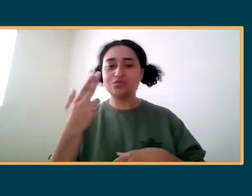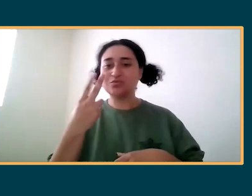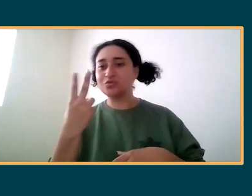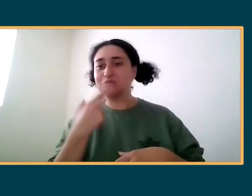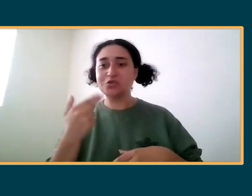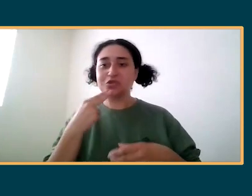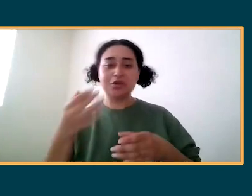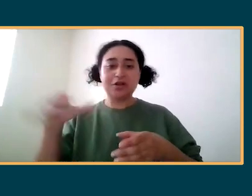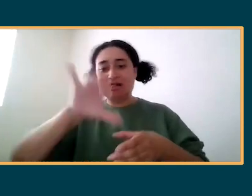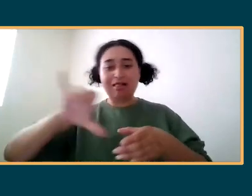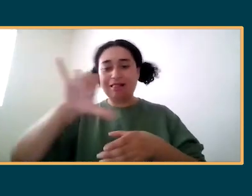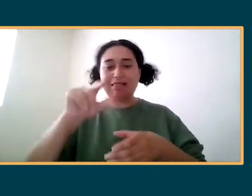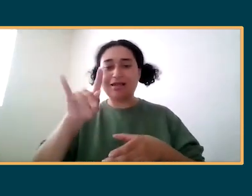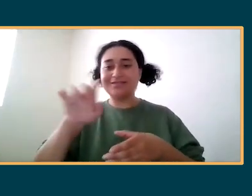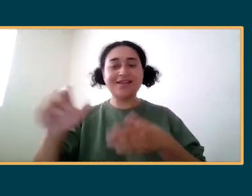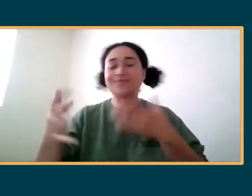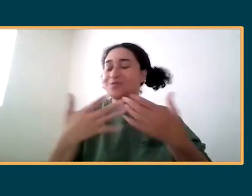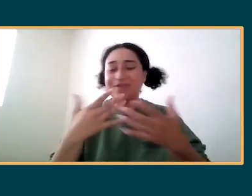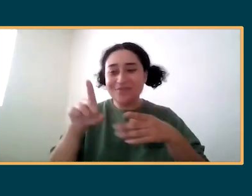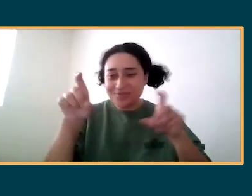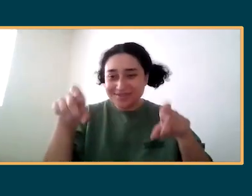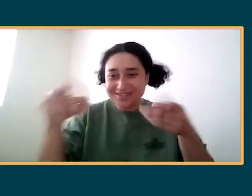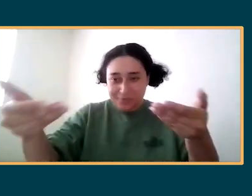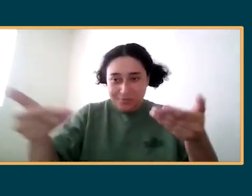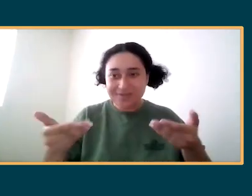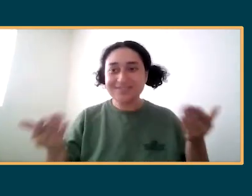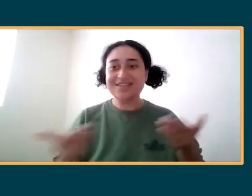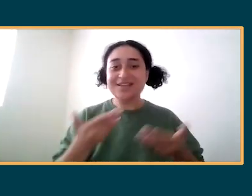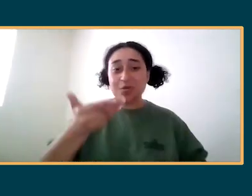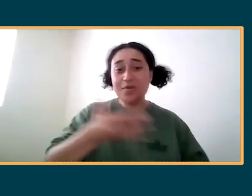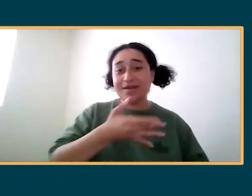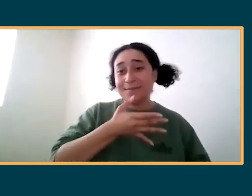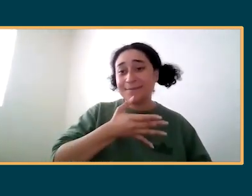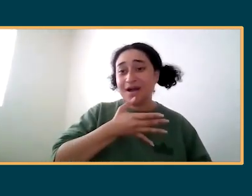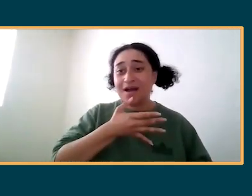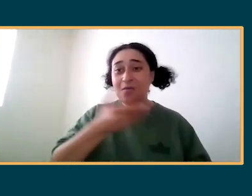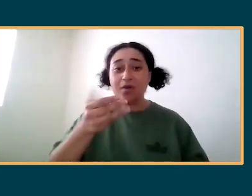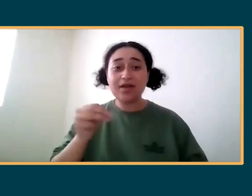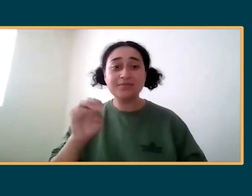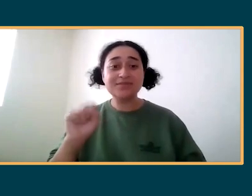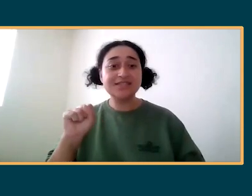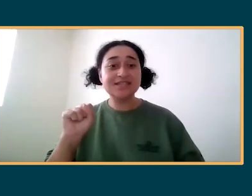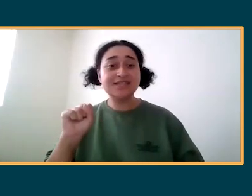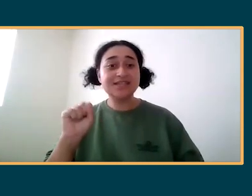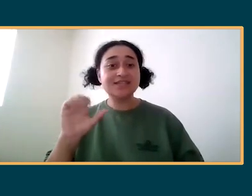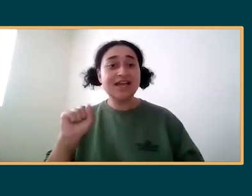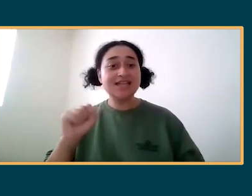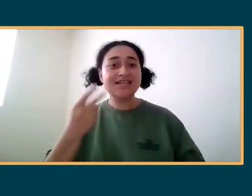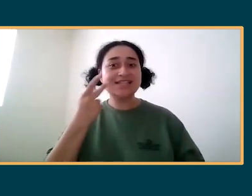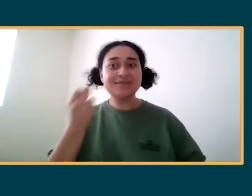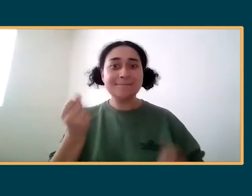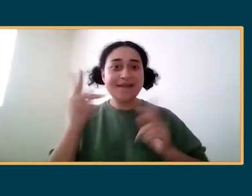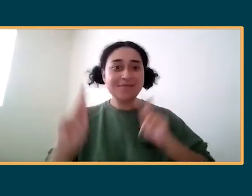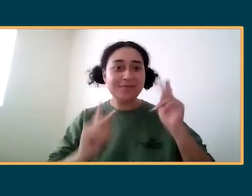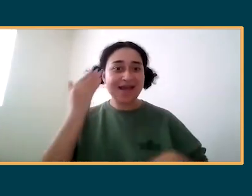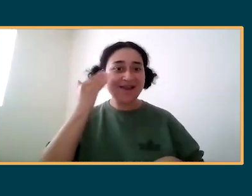2-pump, whatever latte, whatever you need to be fully present here. Welcome, Mom. Welcome, MCS. I see some of my